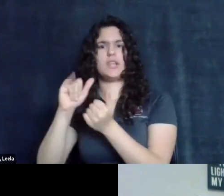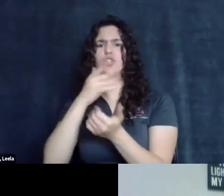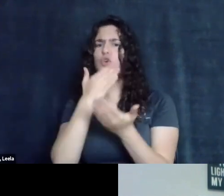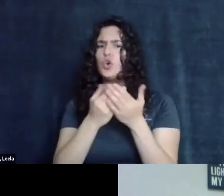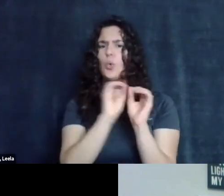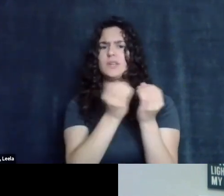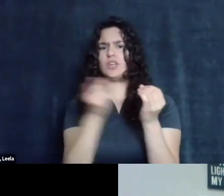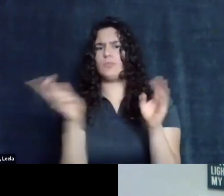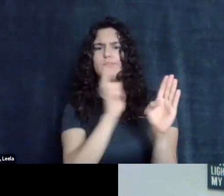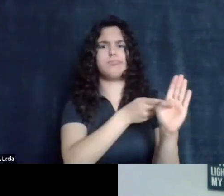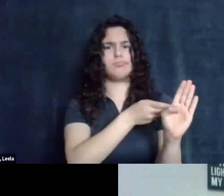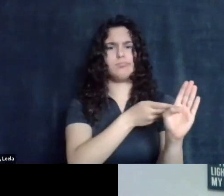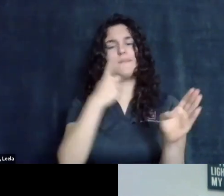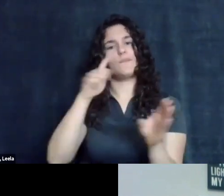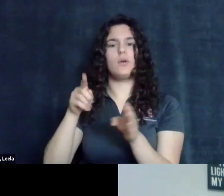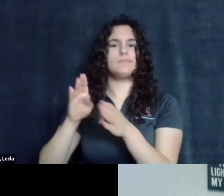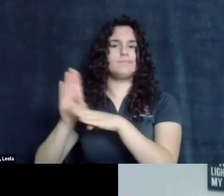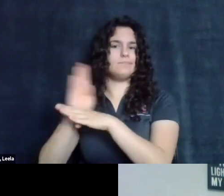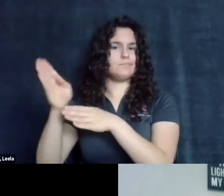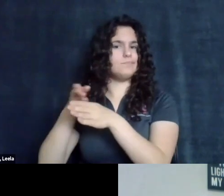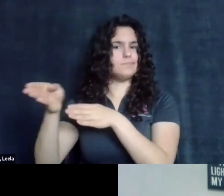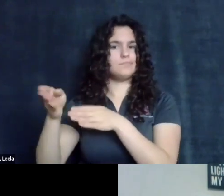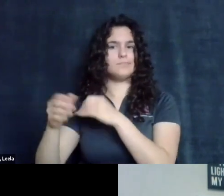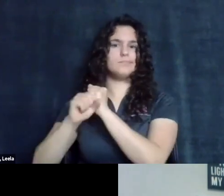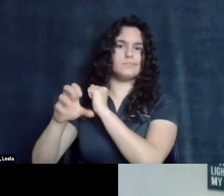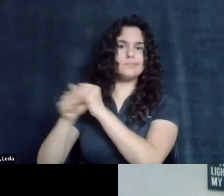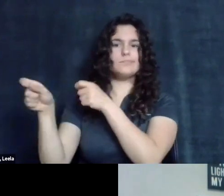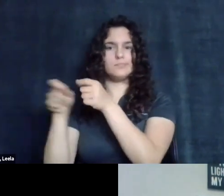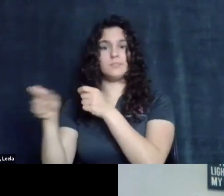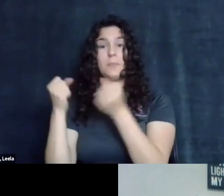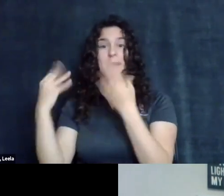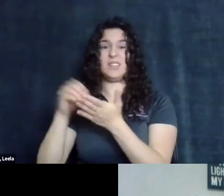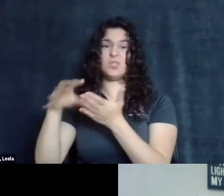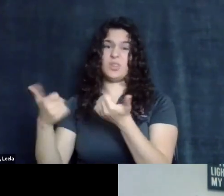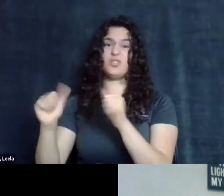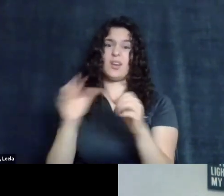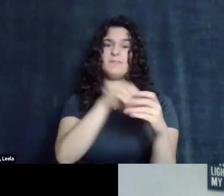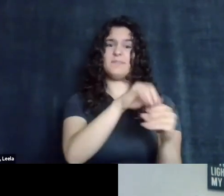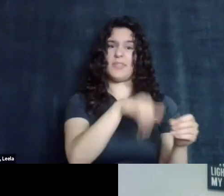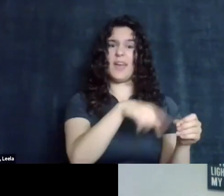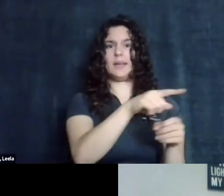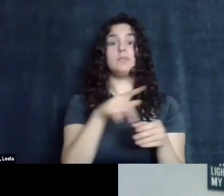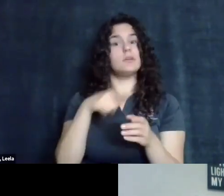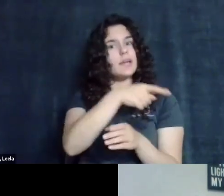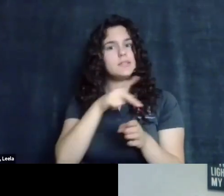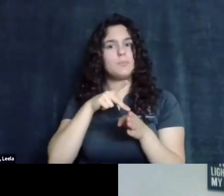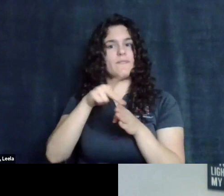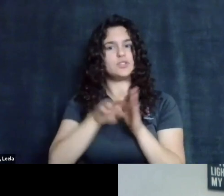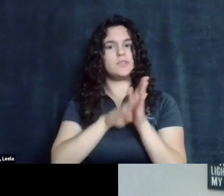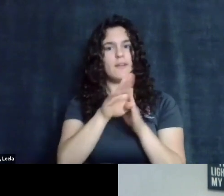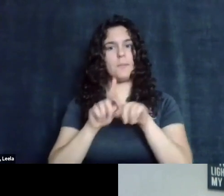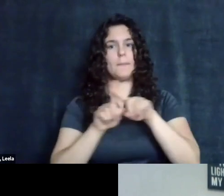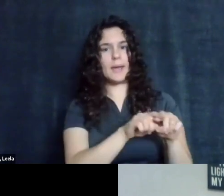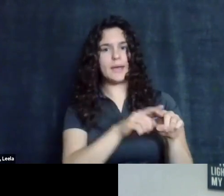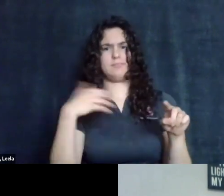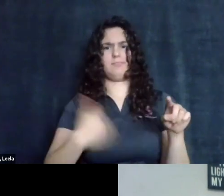marketing majors. Most of our students particularly try to go out for that organization. It's professional development based. I mean, it's really just